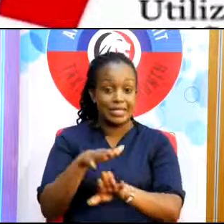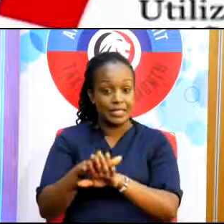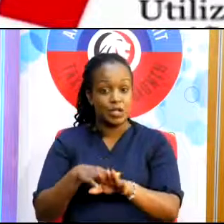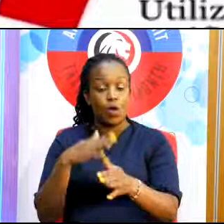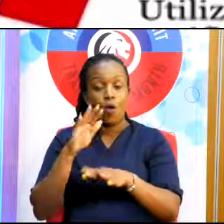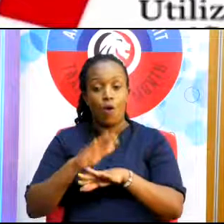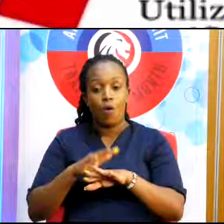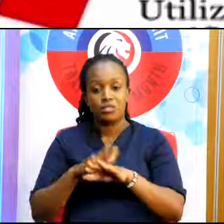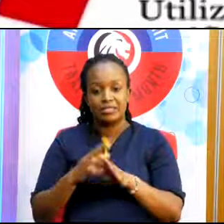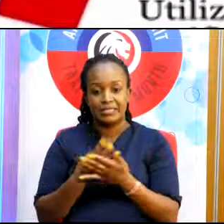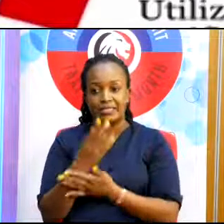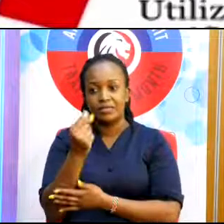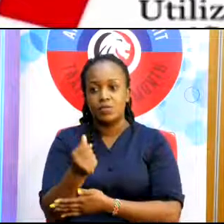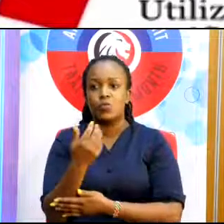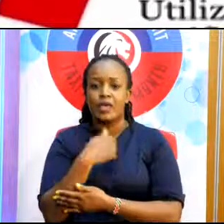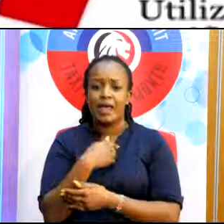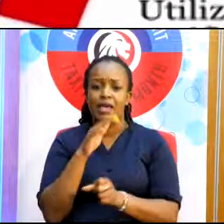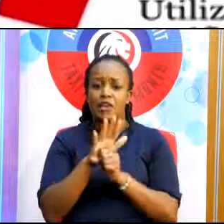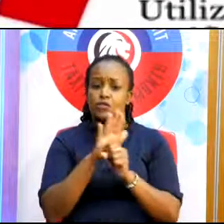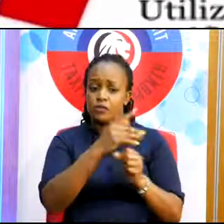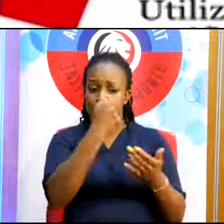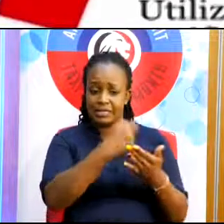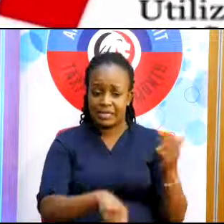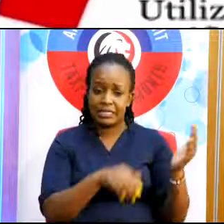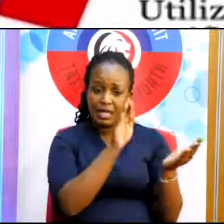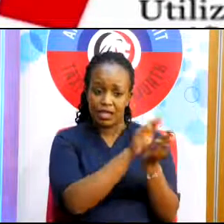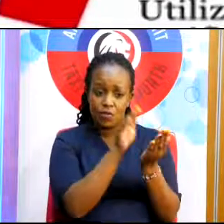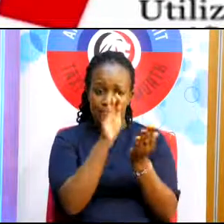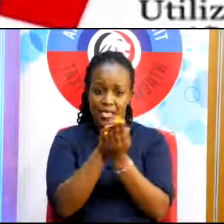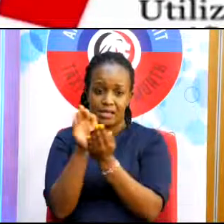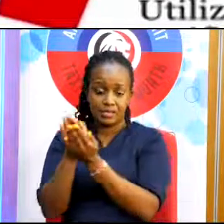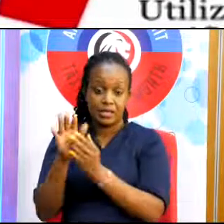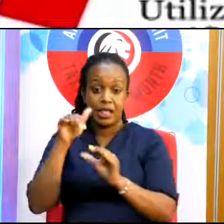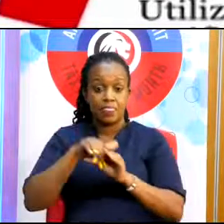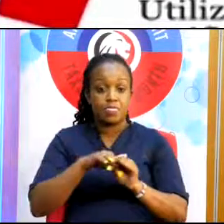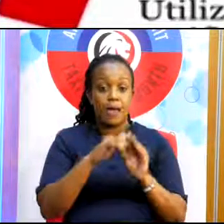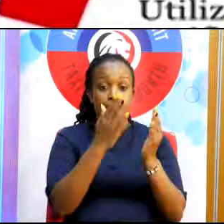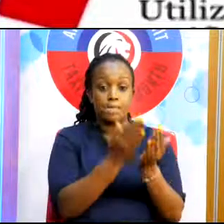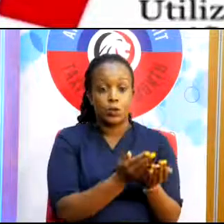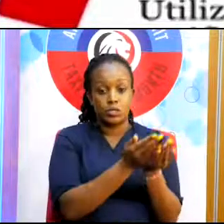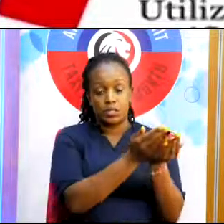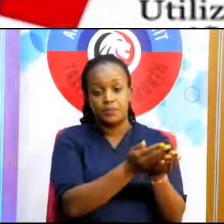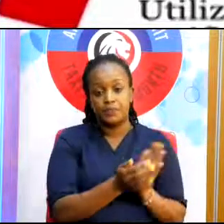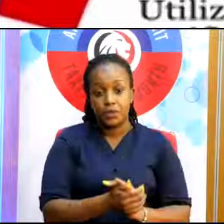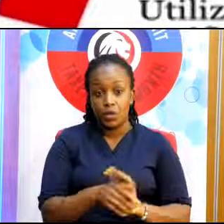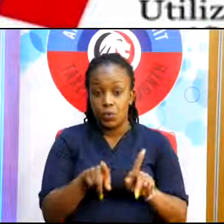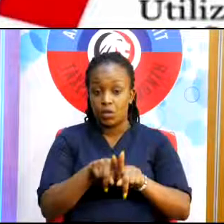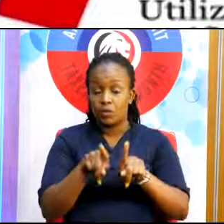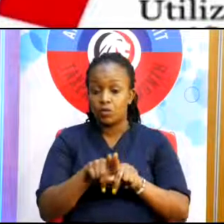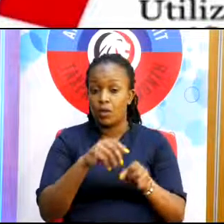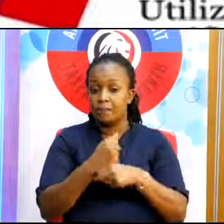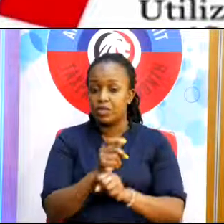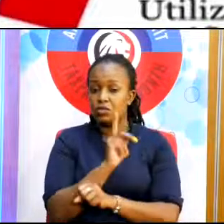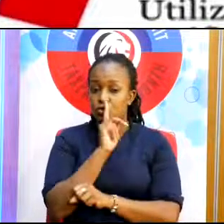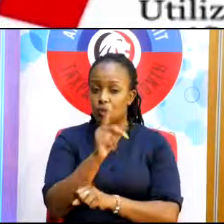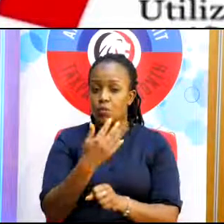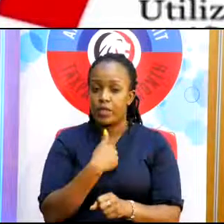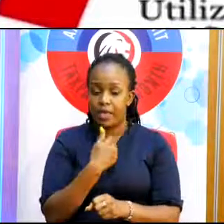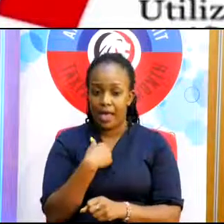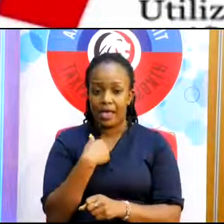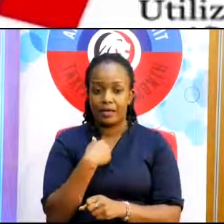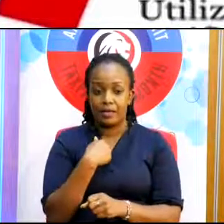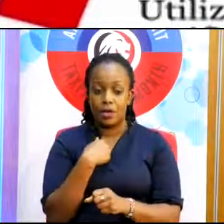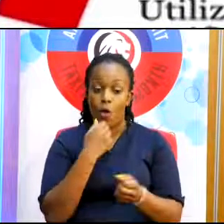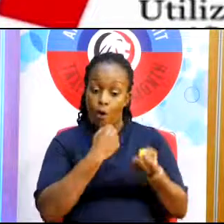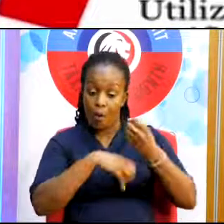of charges that were accumulating in the port, so we facilitated them. The other thing we did is to ensure that we have paperless